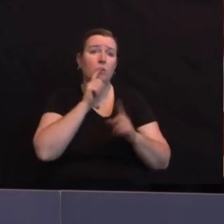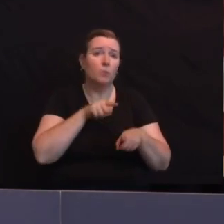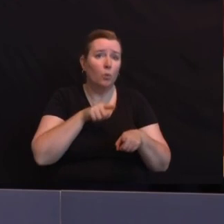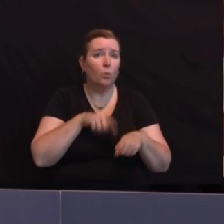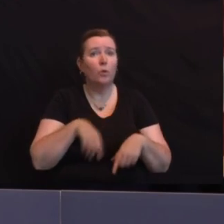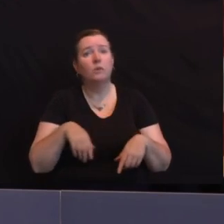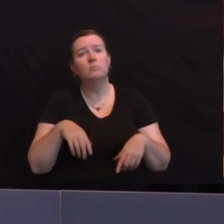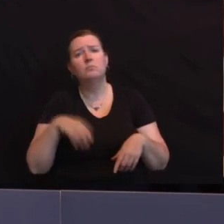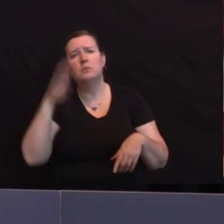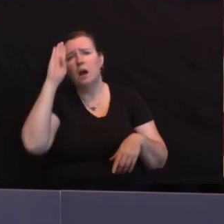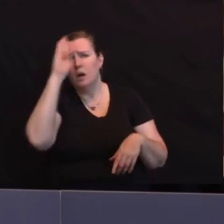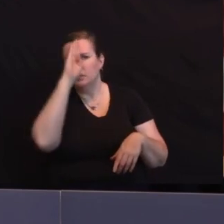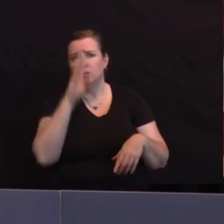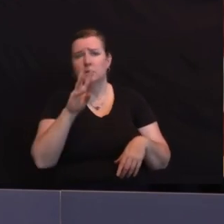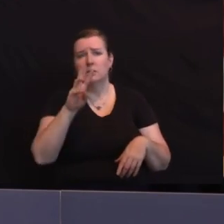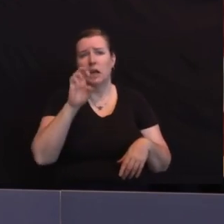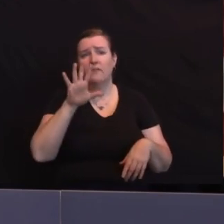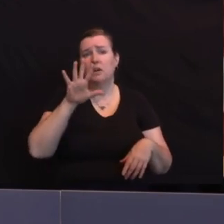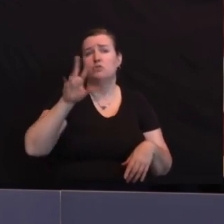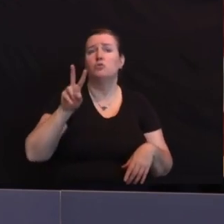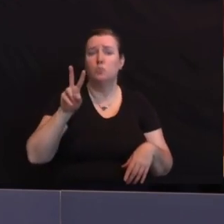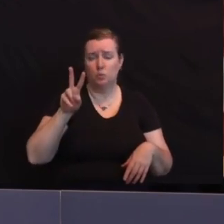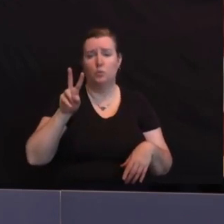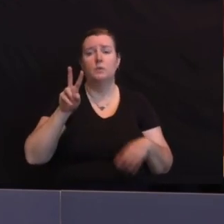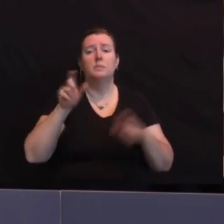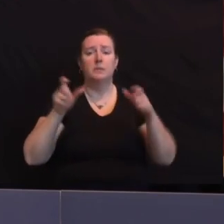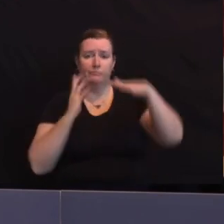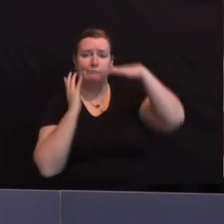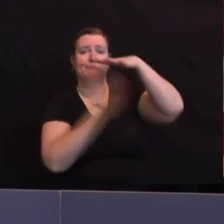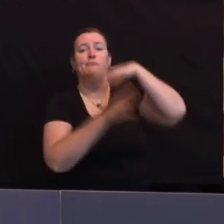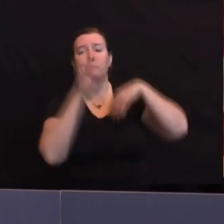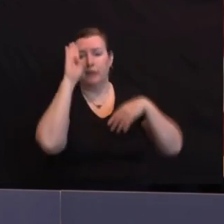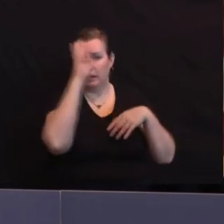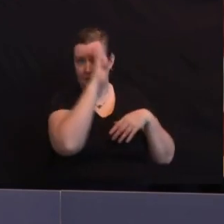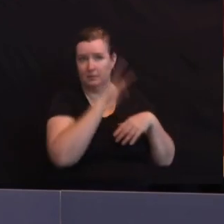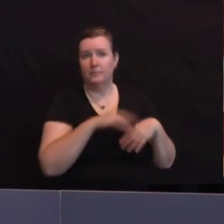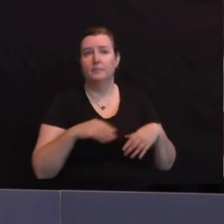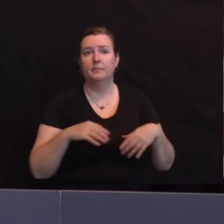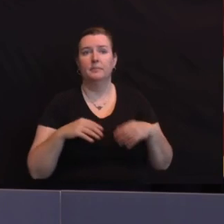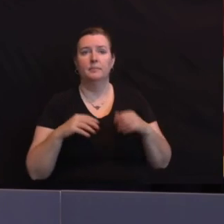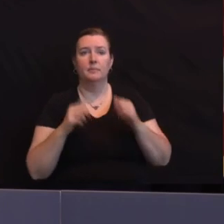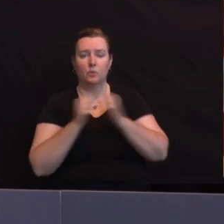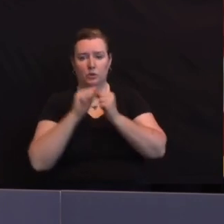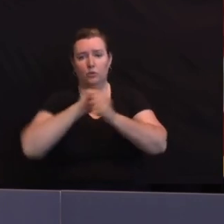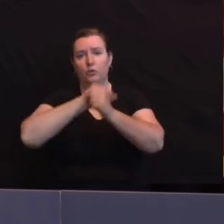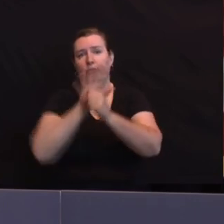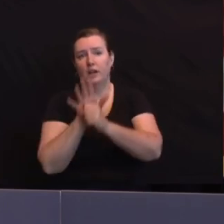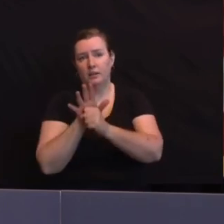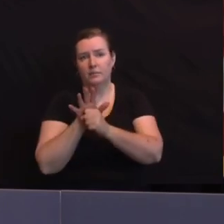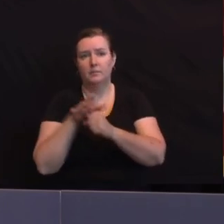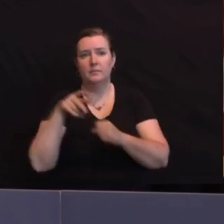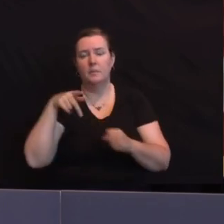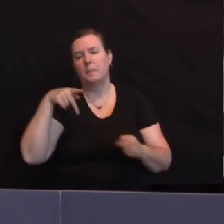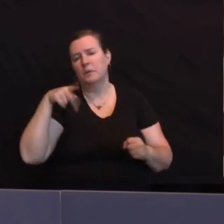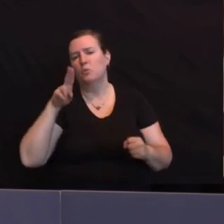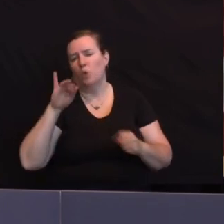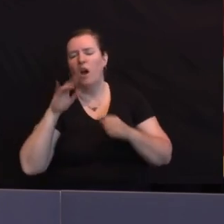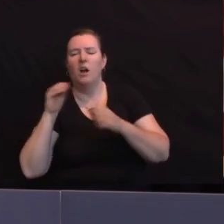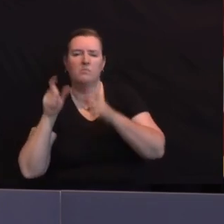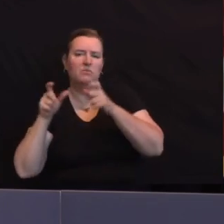reported 652 hospitalizations of COVID-positive patients, or PUIs. 148 of